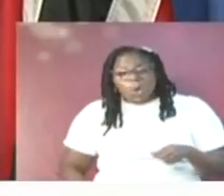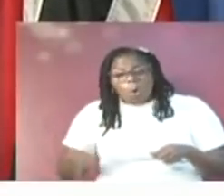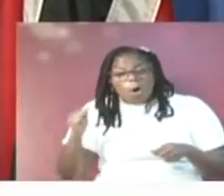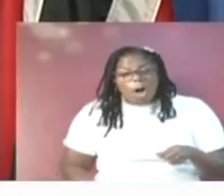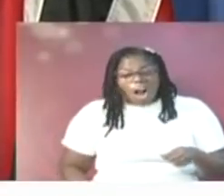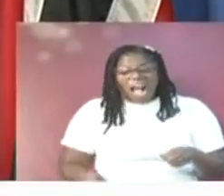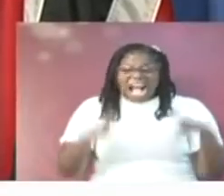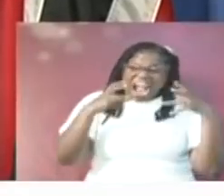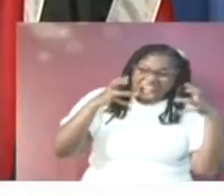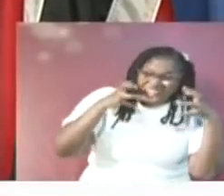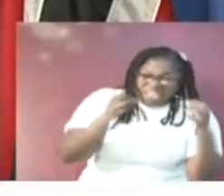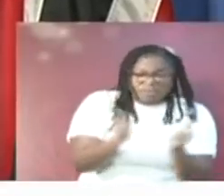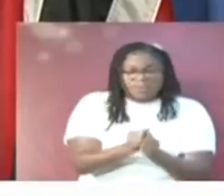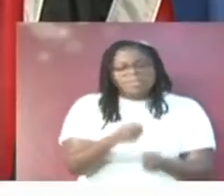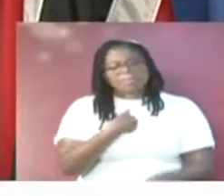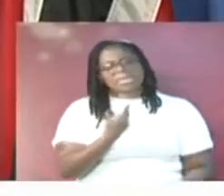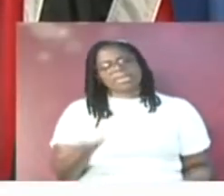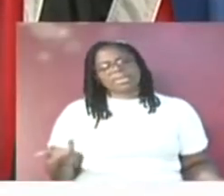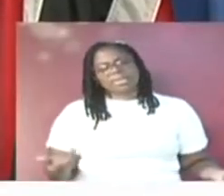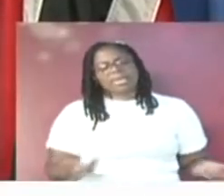And that's exactly what we don't want.